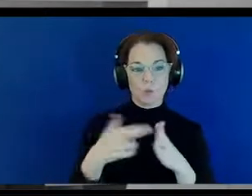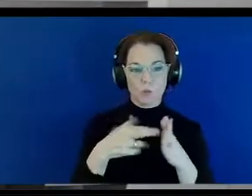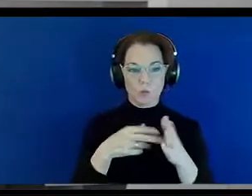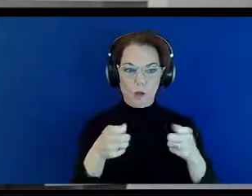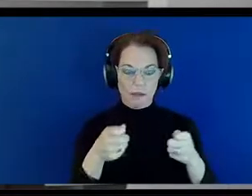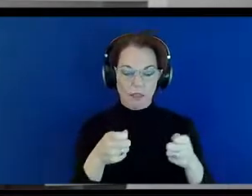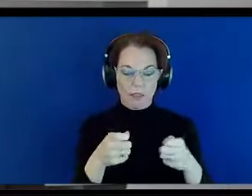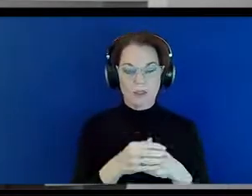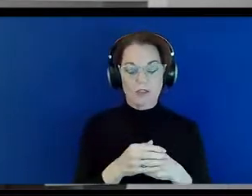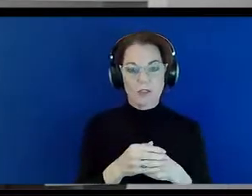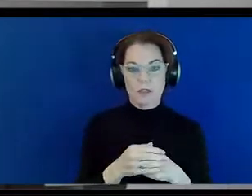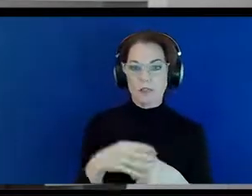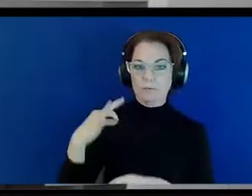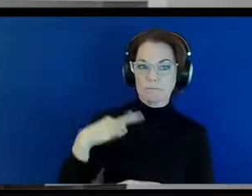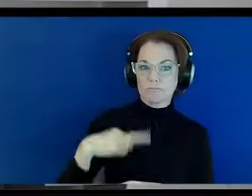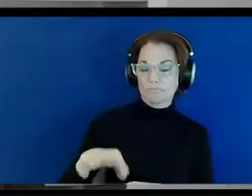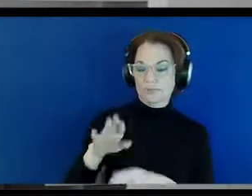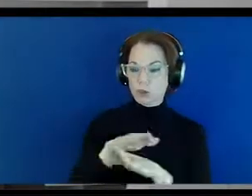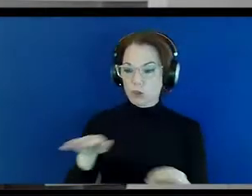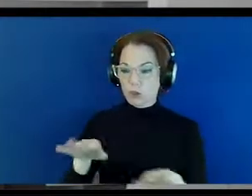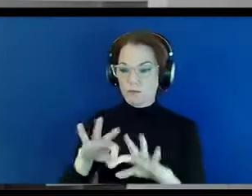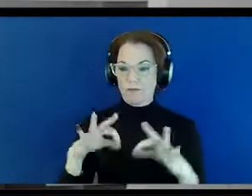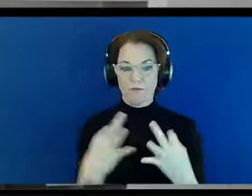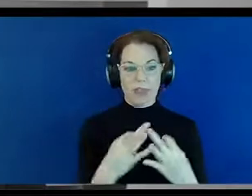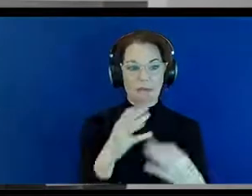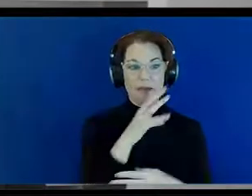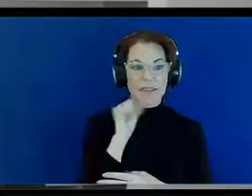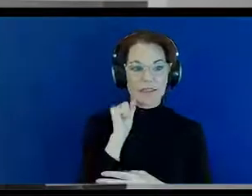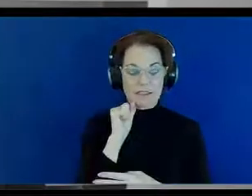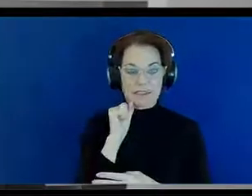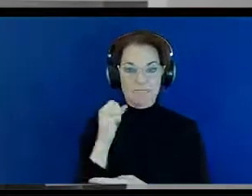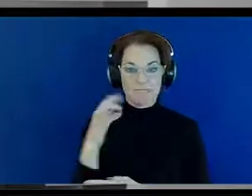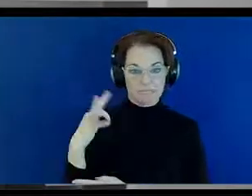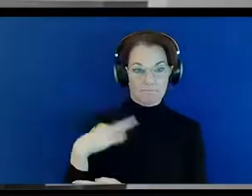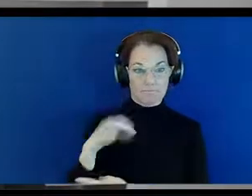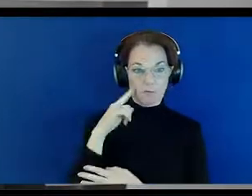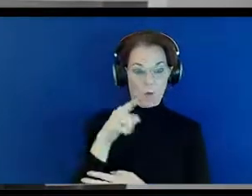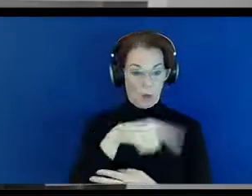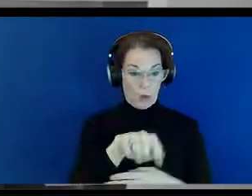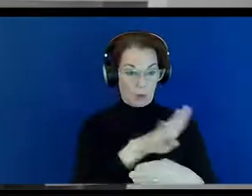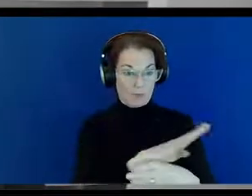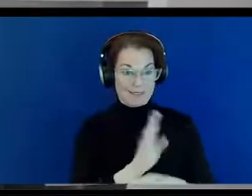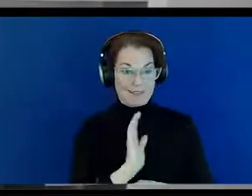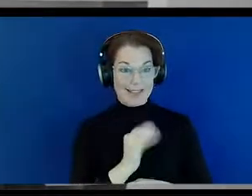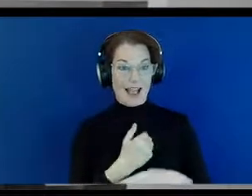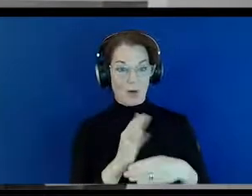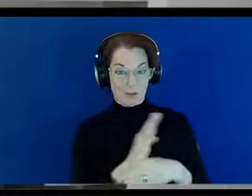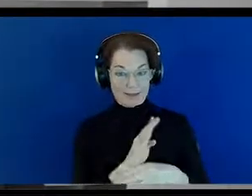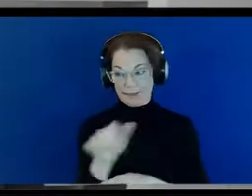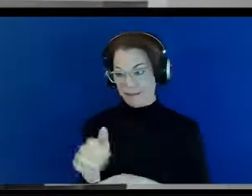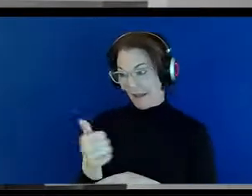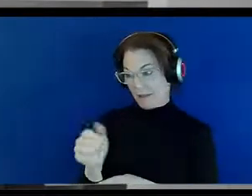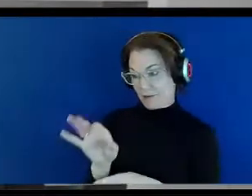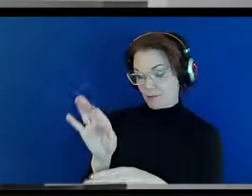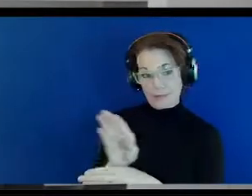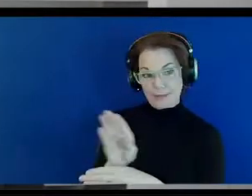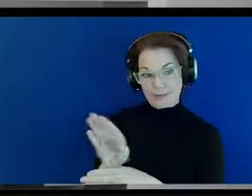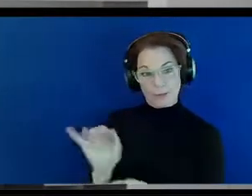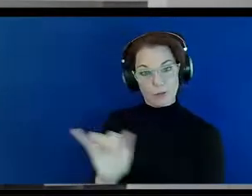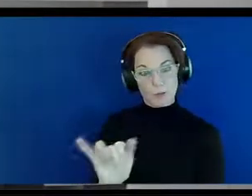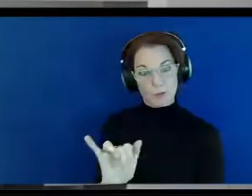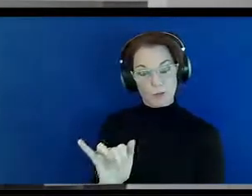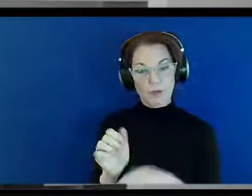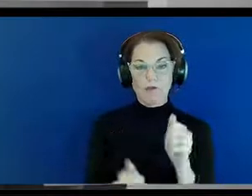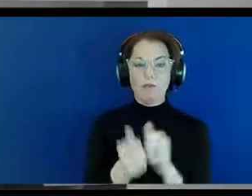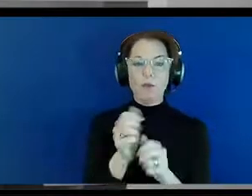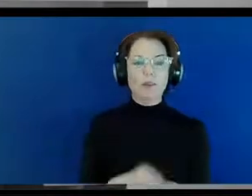families, parents, children, and seniors. This will be good for business, for our business and for other businesses, and most importantly, this